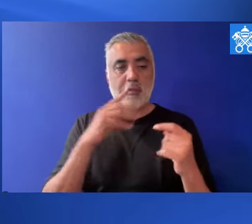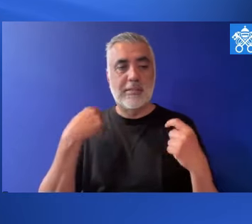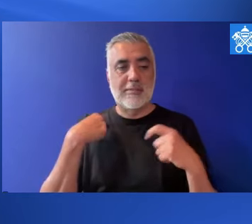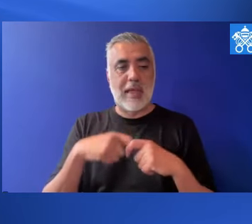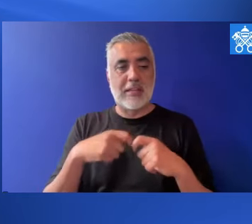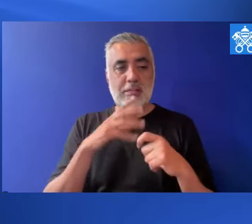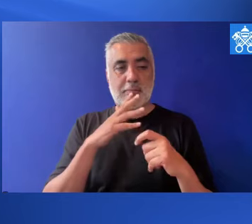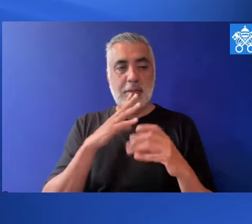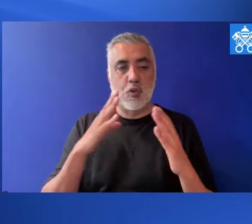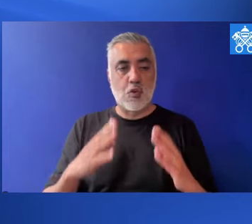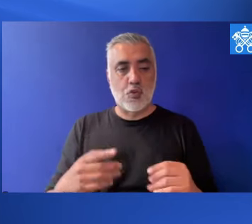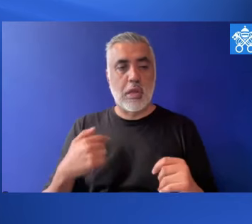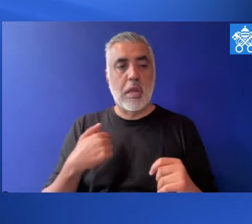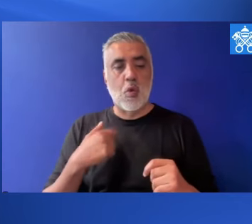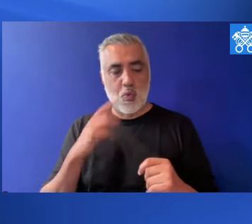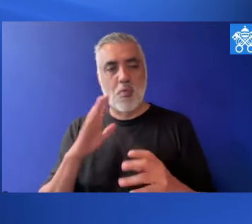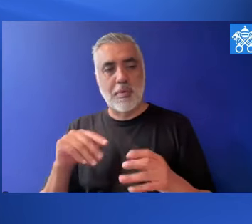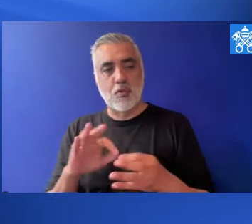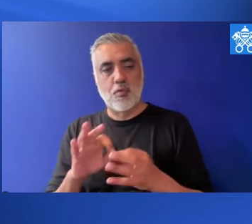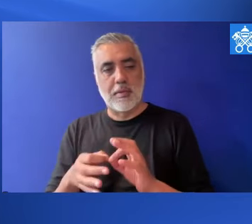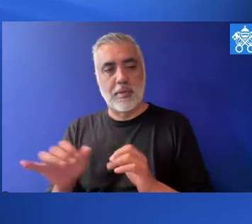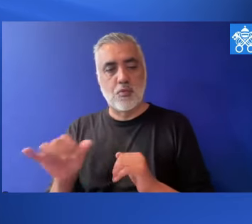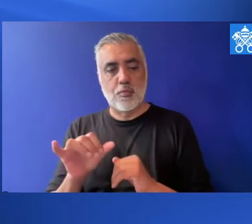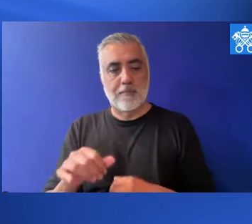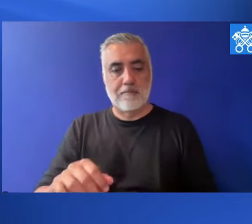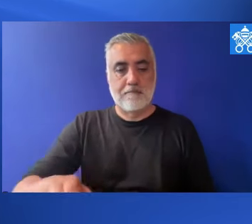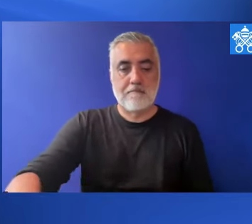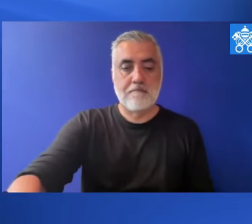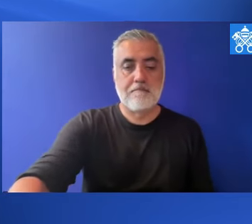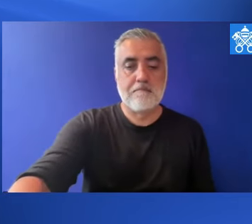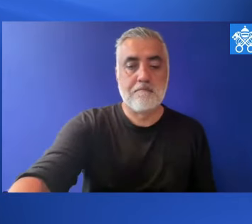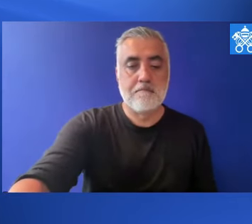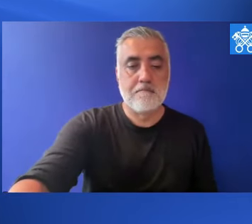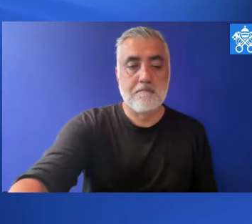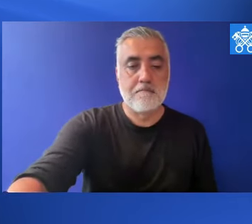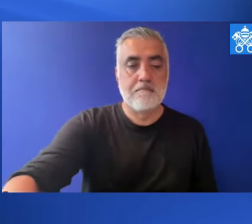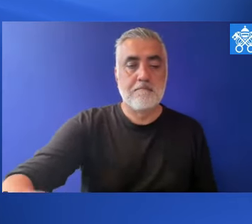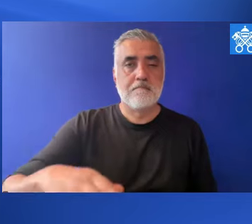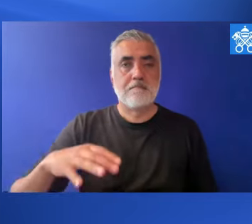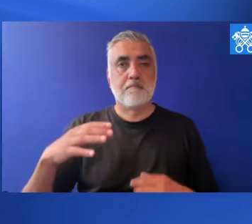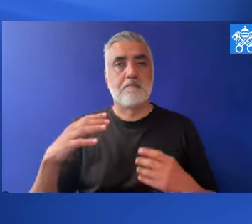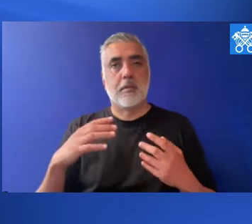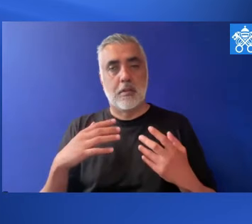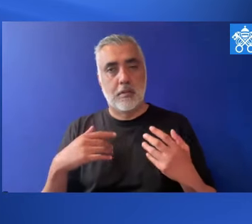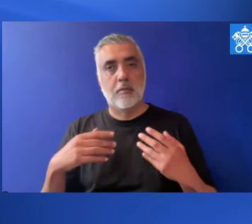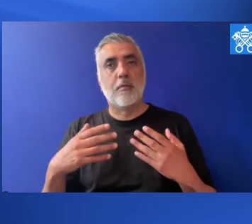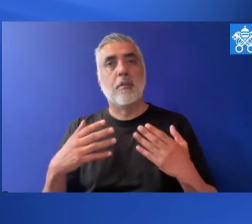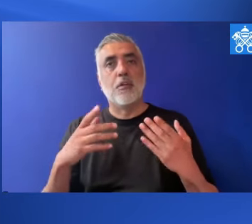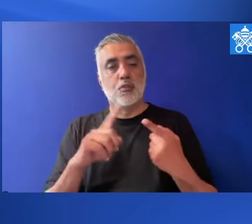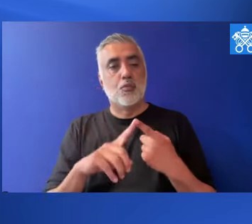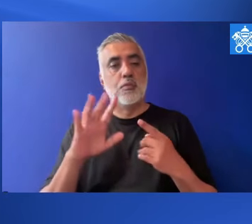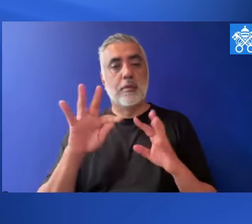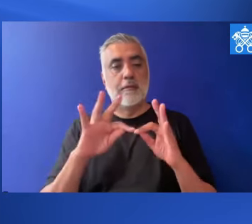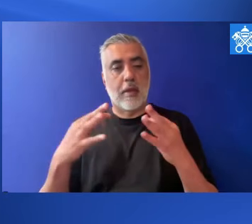and I will be offering a translation of that. La bendición apostólica que extiende complacido a sus